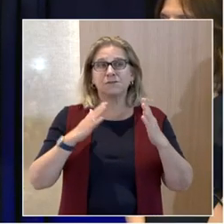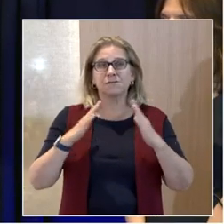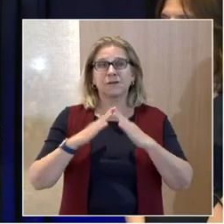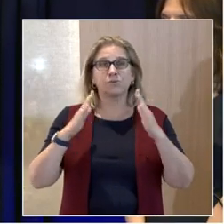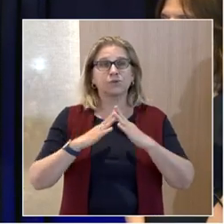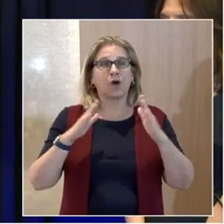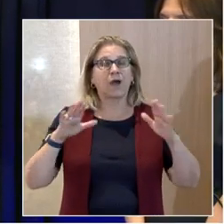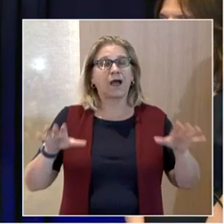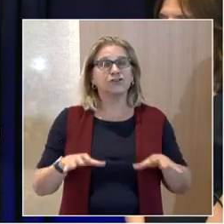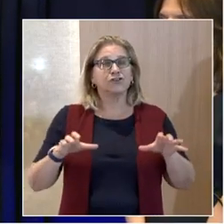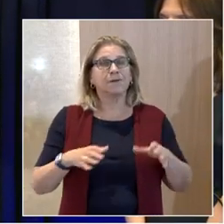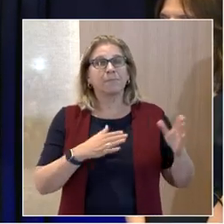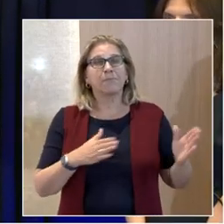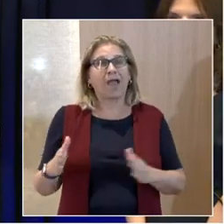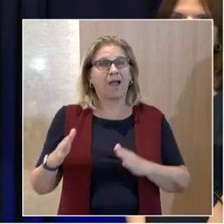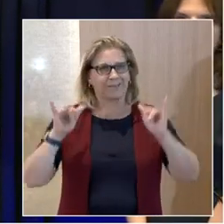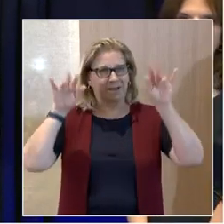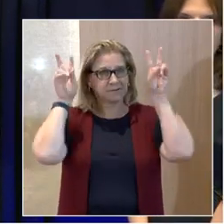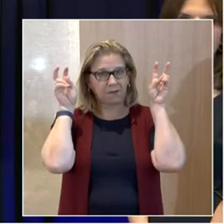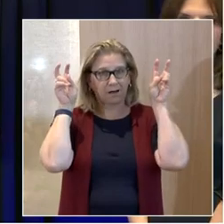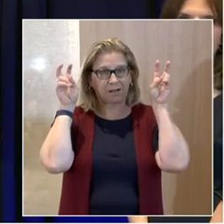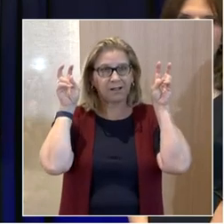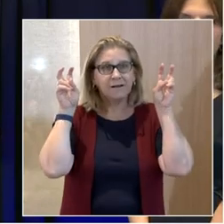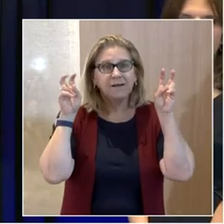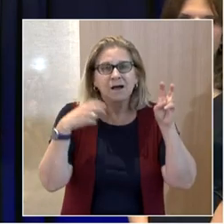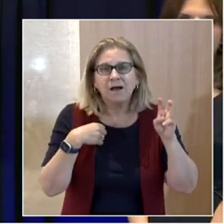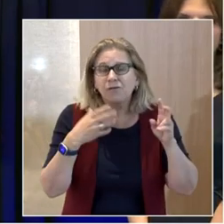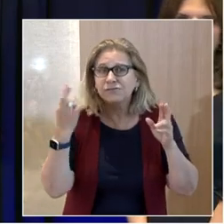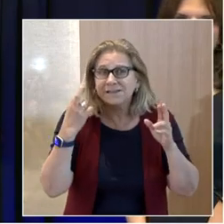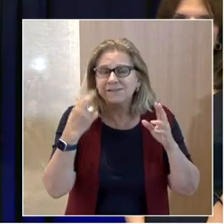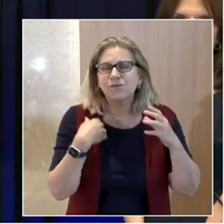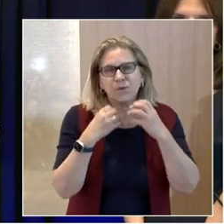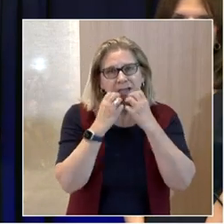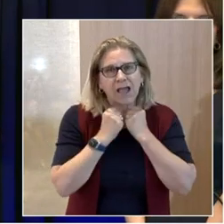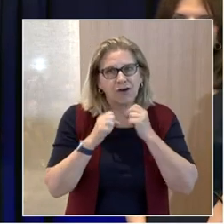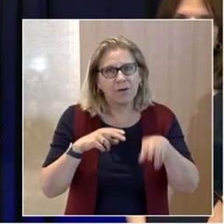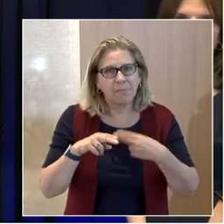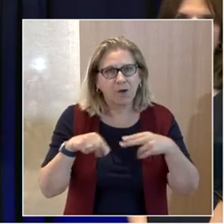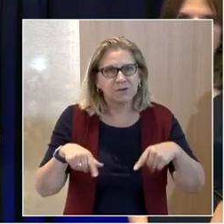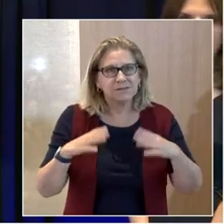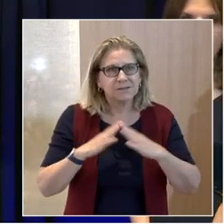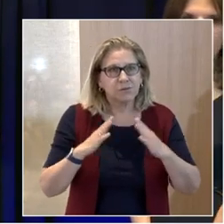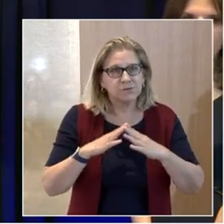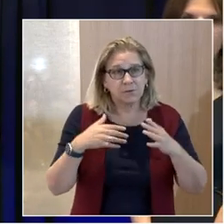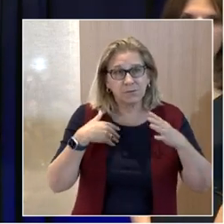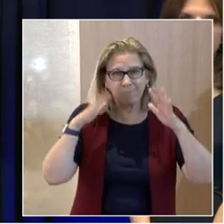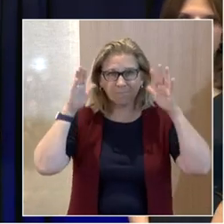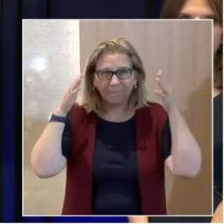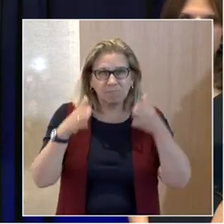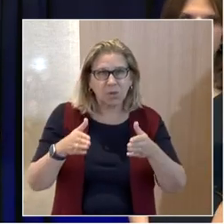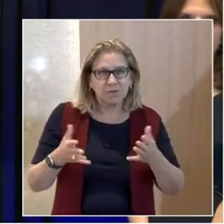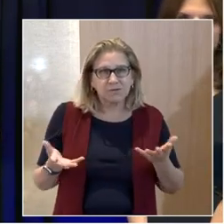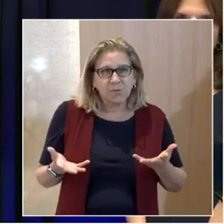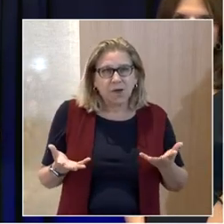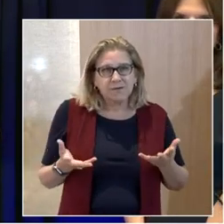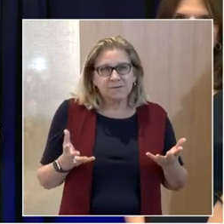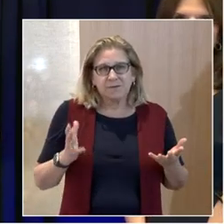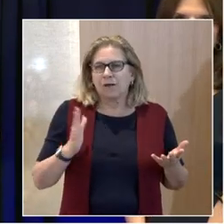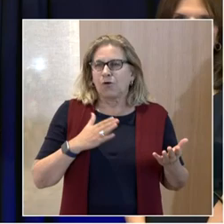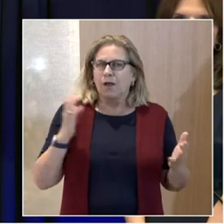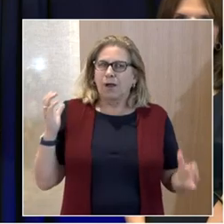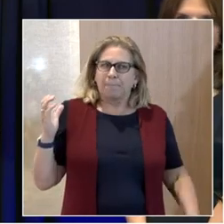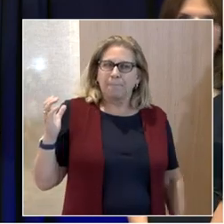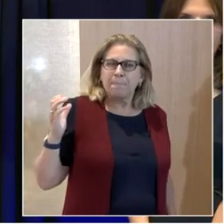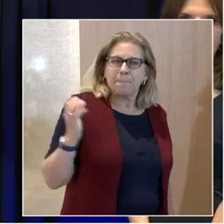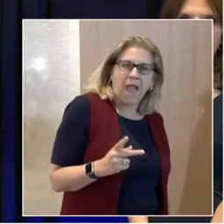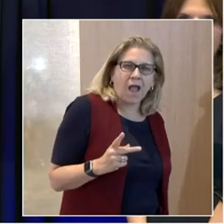all care a lot about our downtown. Now, we are focused on downtown's comeback, and in some ways, that comeback is underway. We know